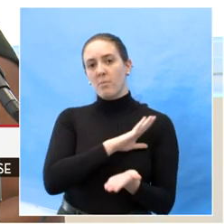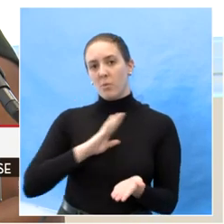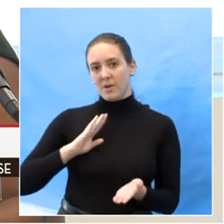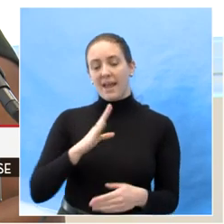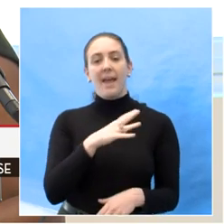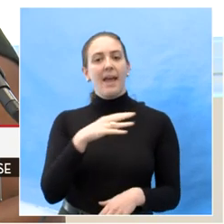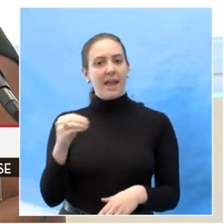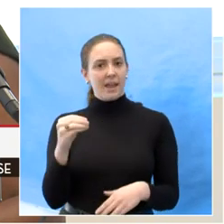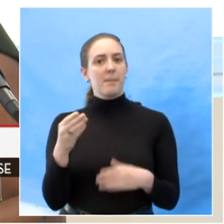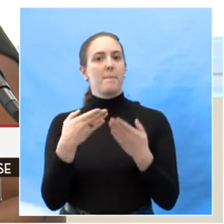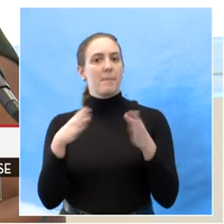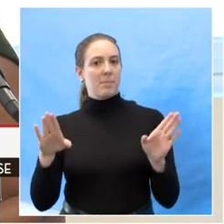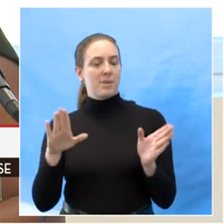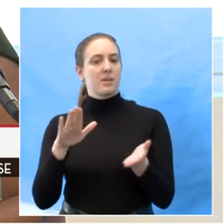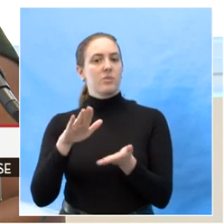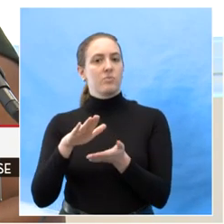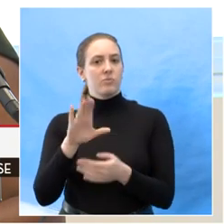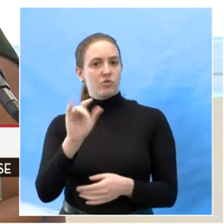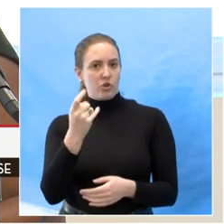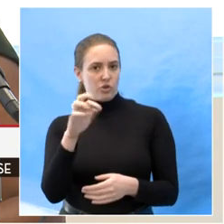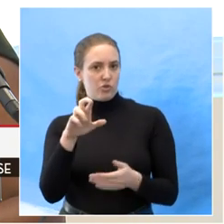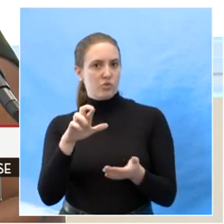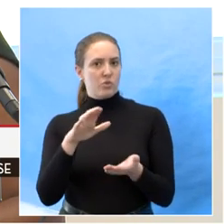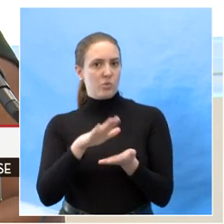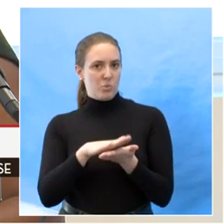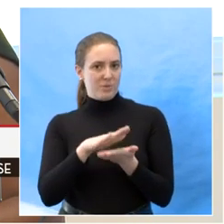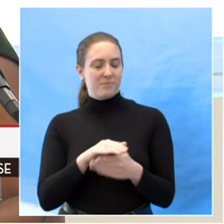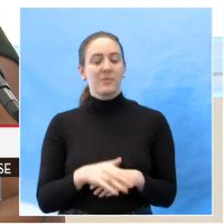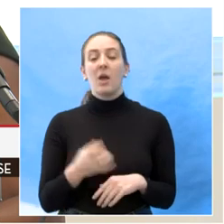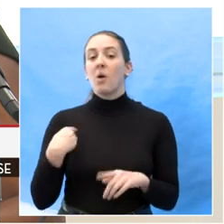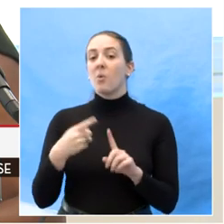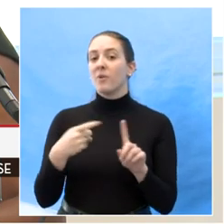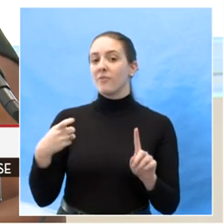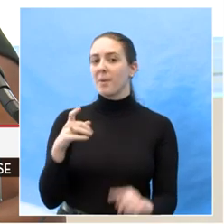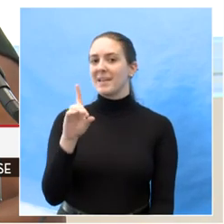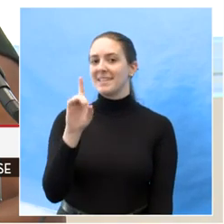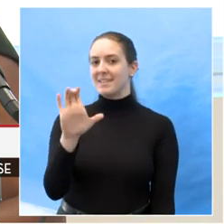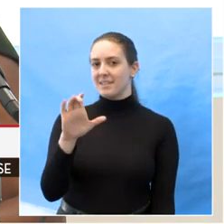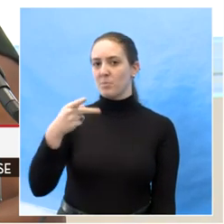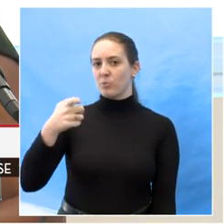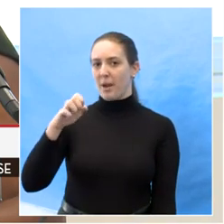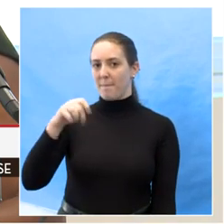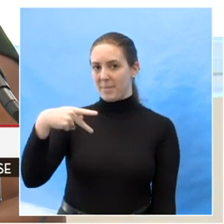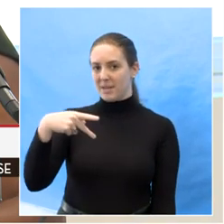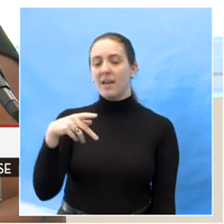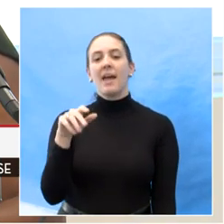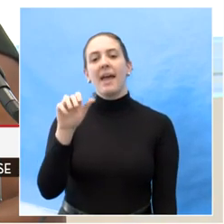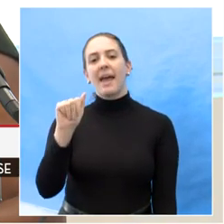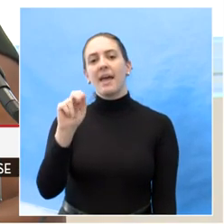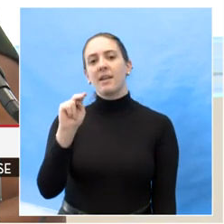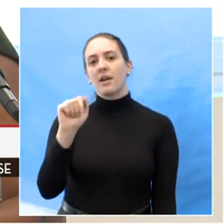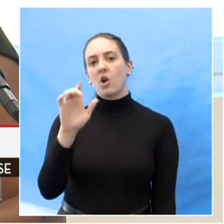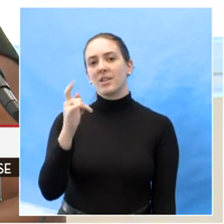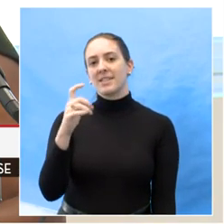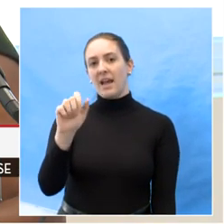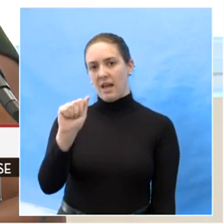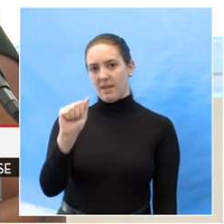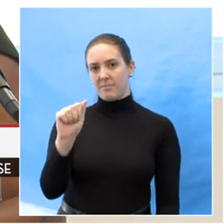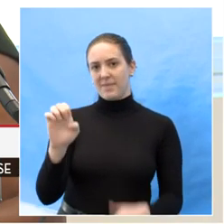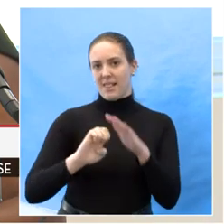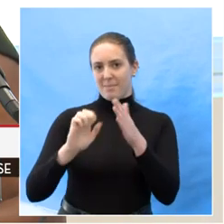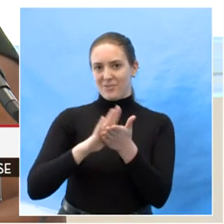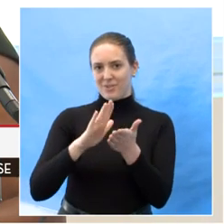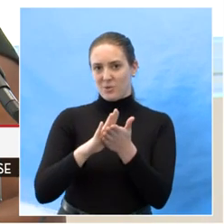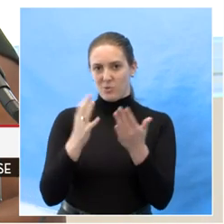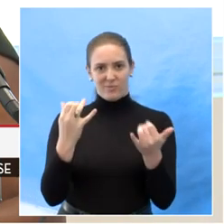charter schools. We are coming to you live from DC Prep Anacostia Elementary School, and we want to thank the